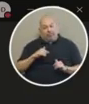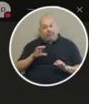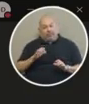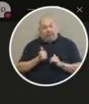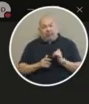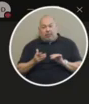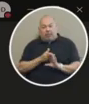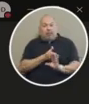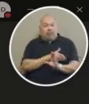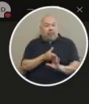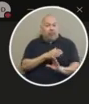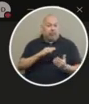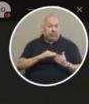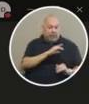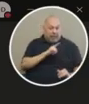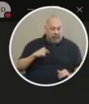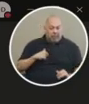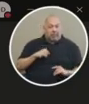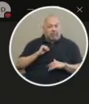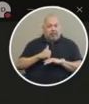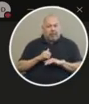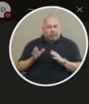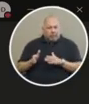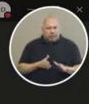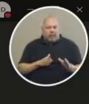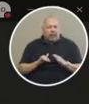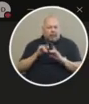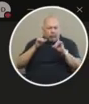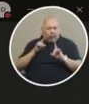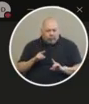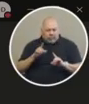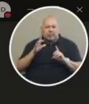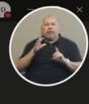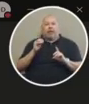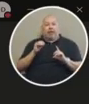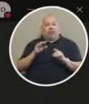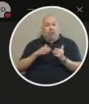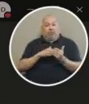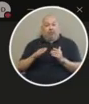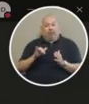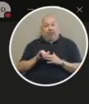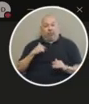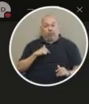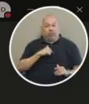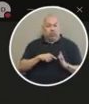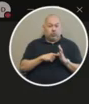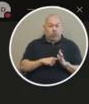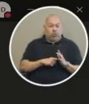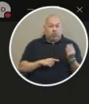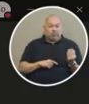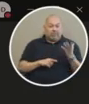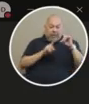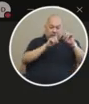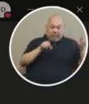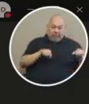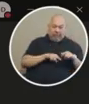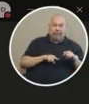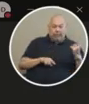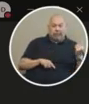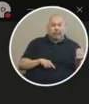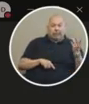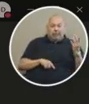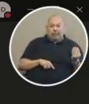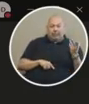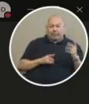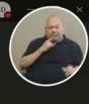with the council, based on your strategic plan, based on the goals and objectives. Whenever we show you those slides, I know sometimes those